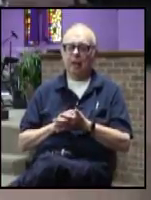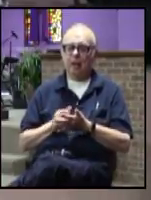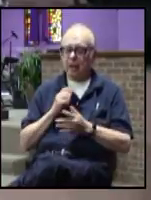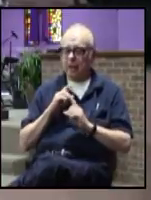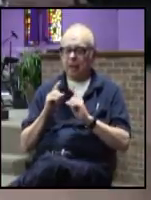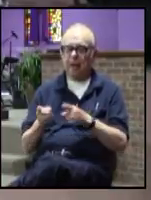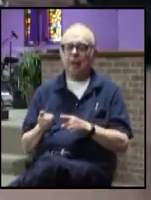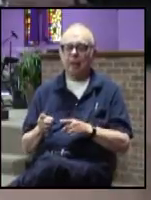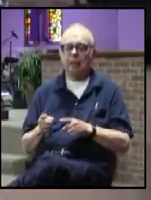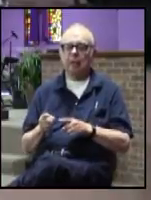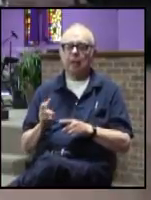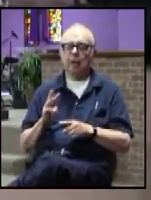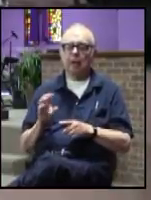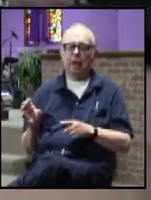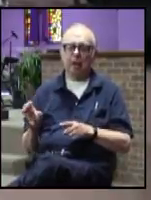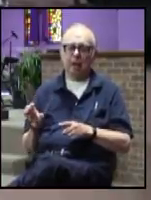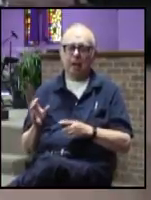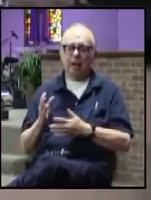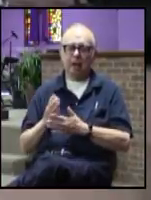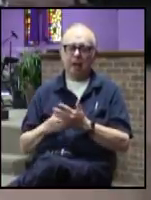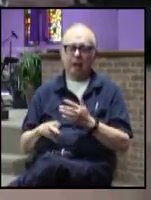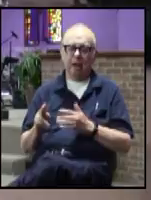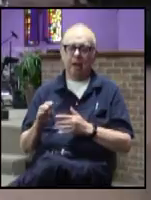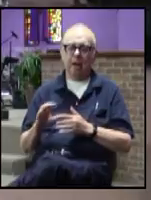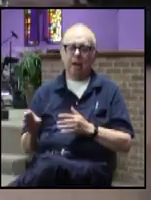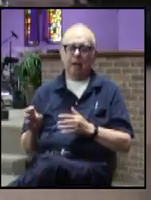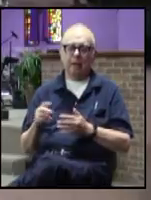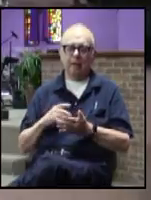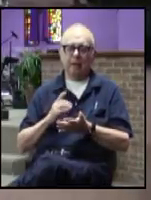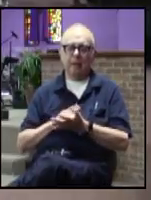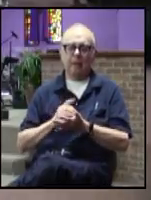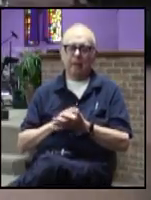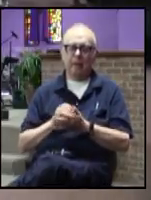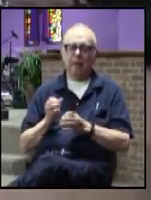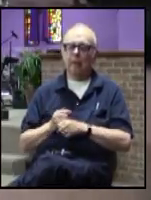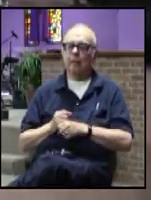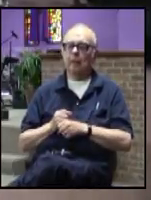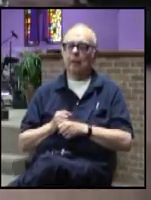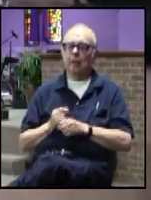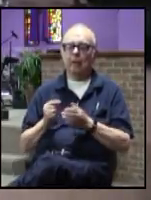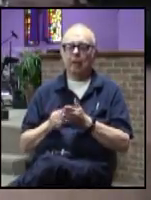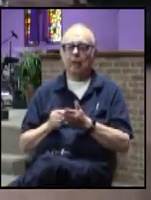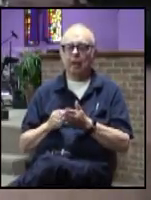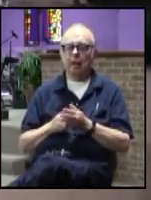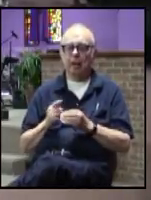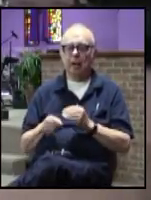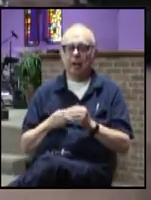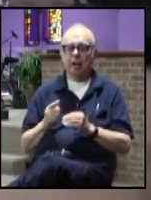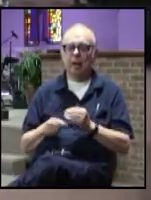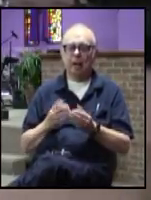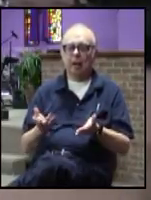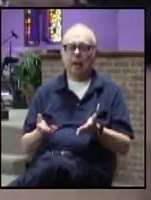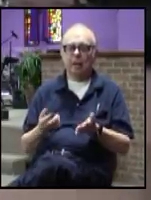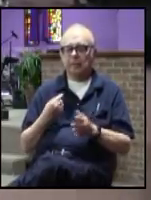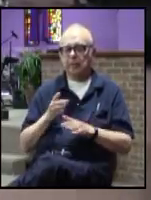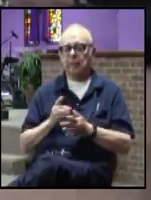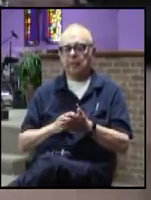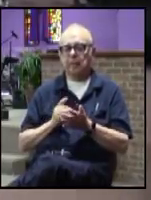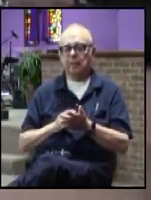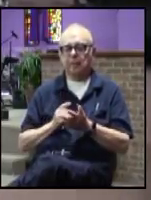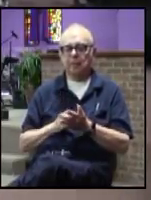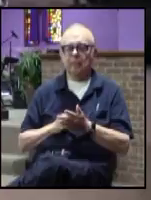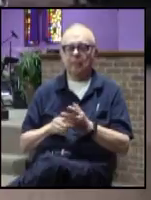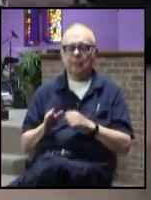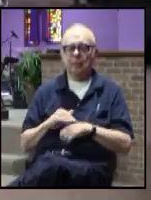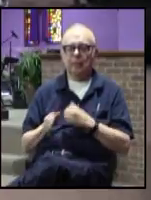who I go to at Westchester that are part of the UC Physicians, I got a bill just for the doctor,